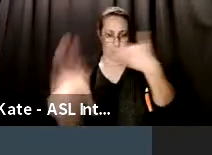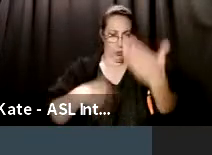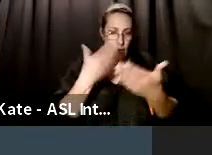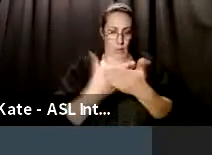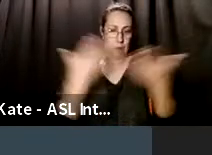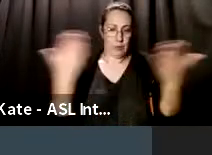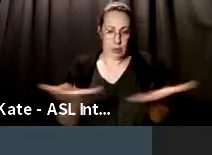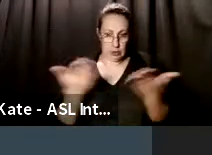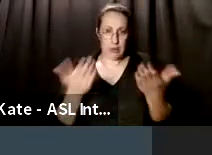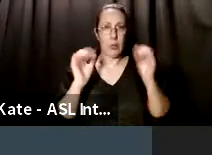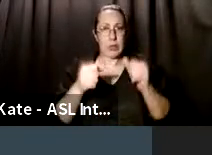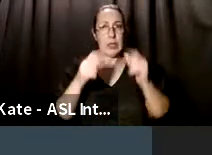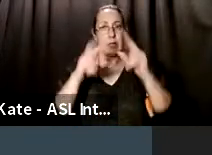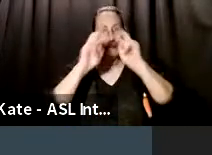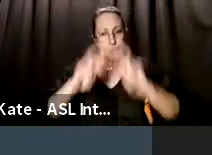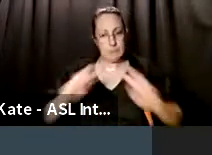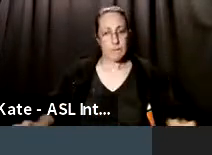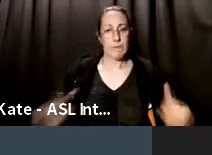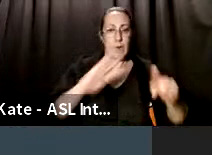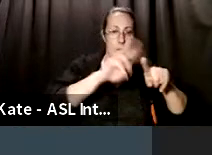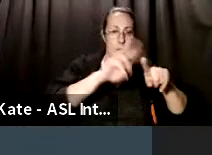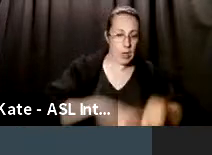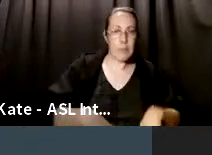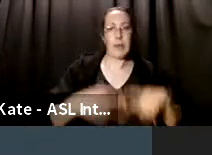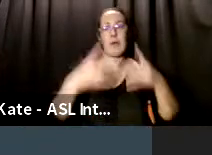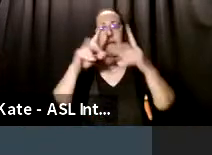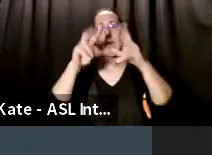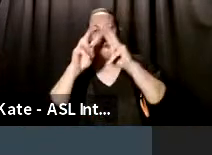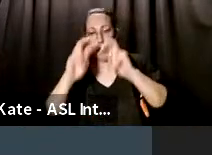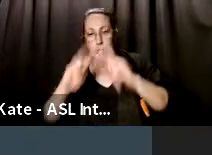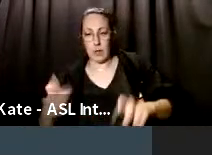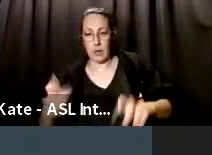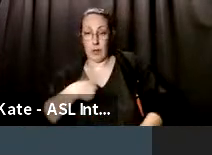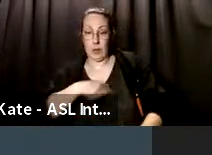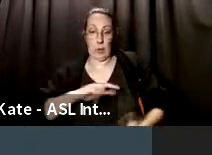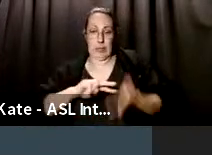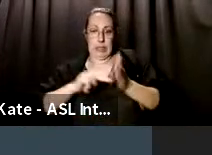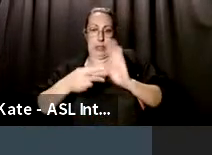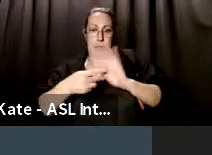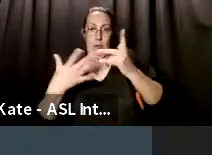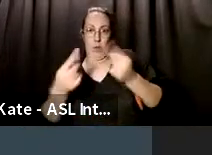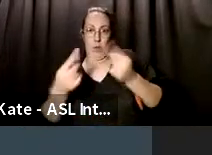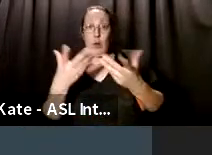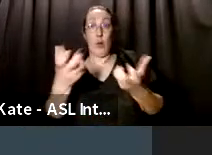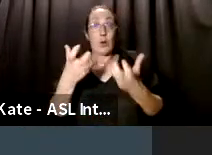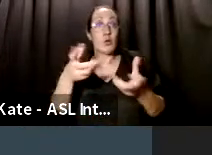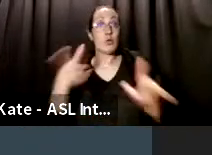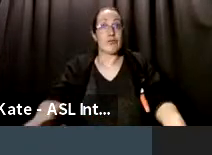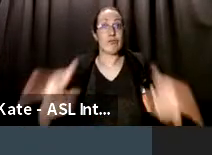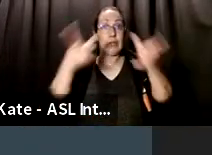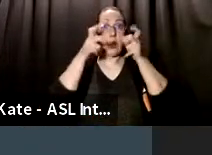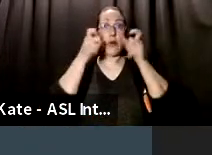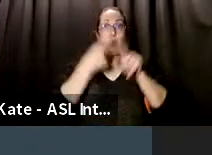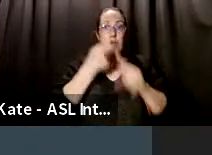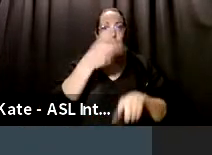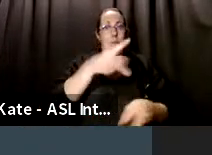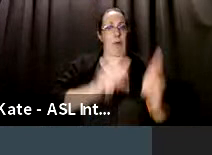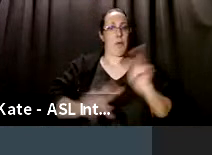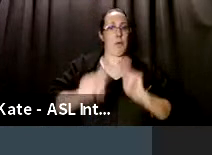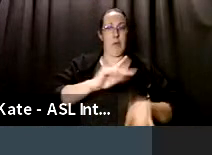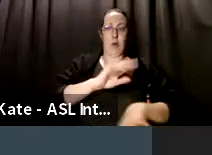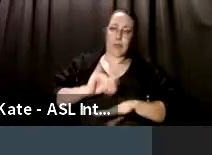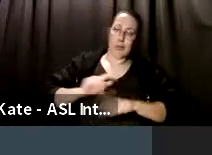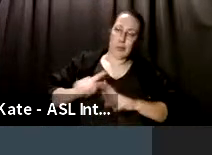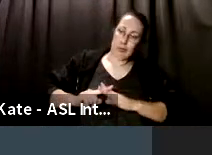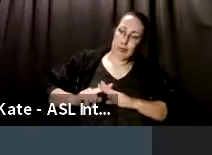down the vocabulary, we got to break down the jargon, we got to know what we mean, but we also want to hear from folks who were there since day one. What does this actually look